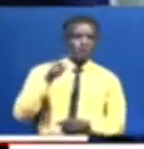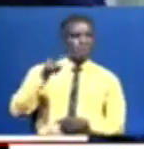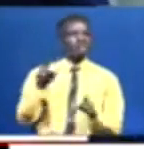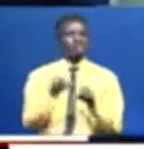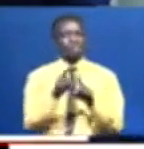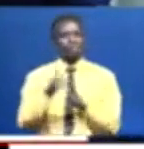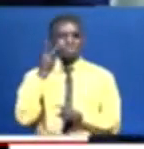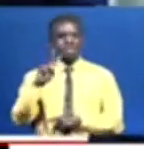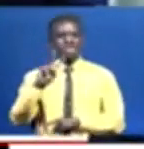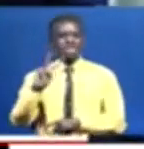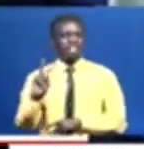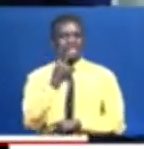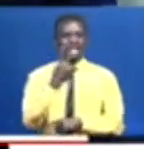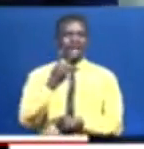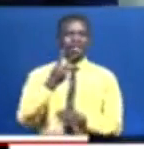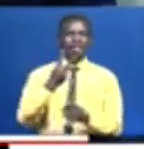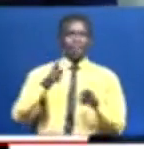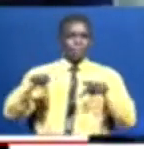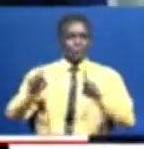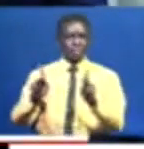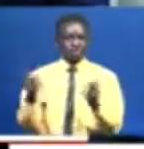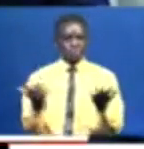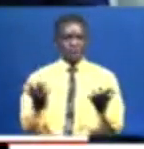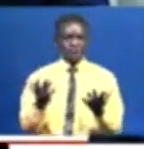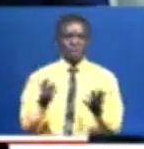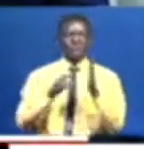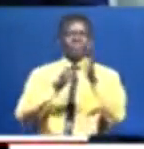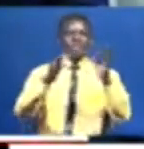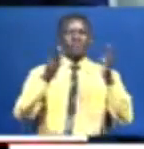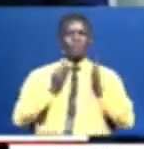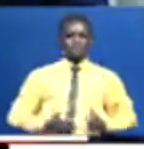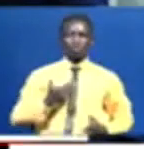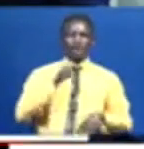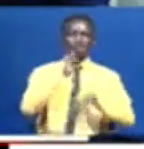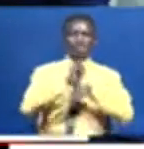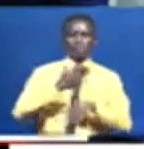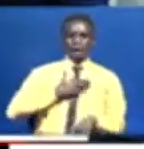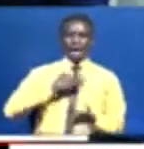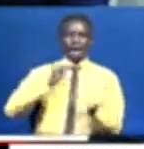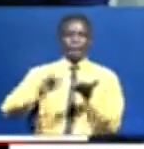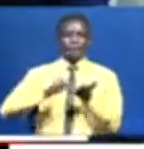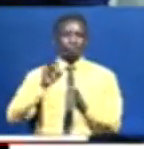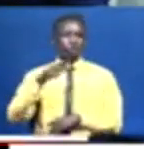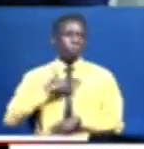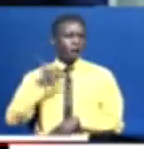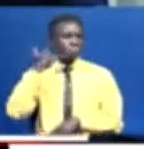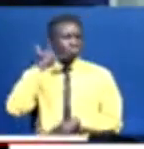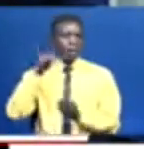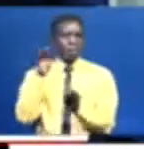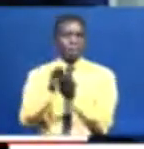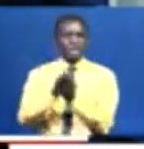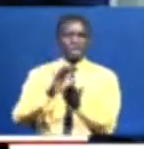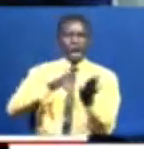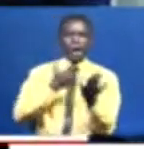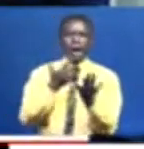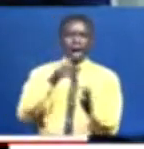for example, my device has been stolen and someone is trying to use my M-Pesa or my mobile banking application to do a transaction, if I